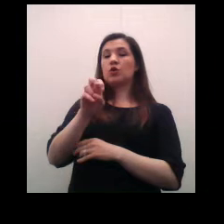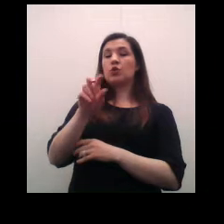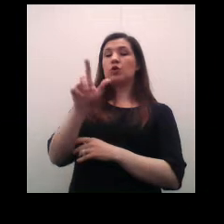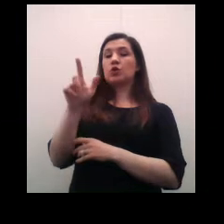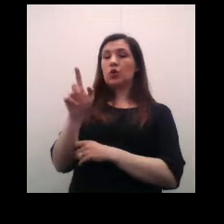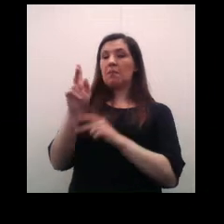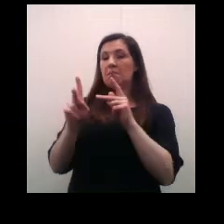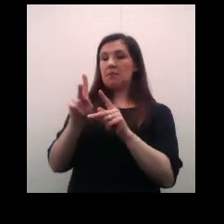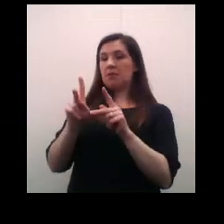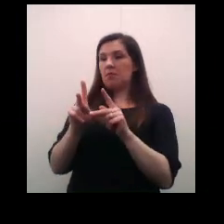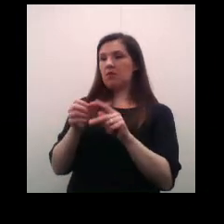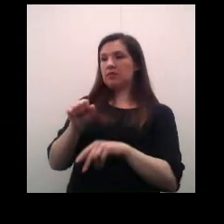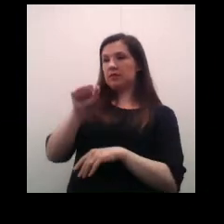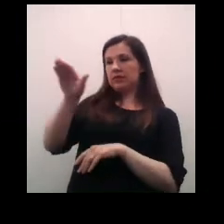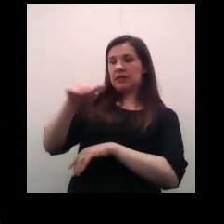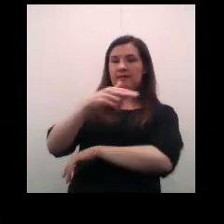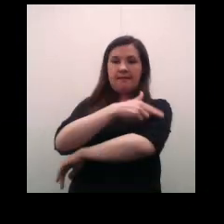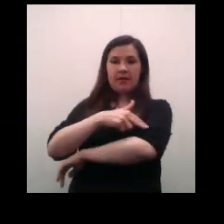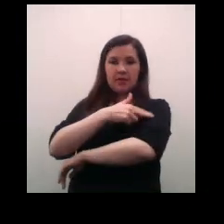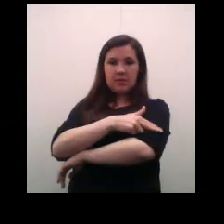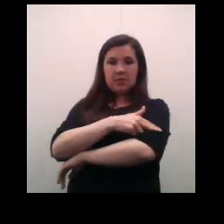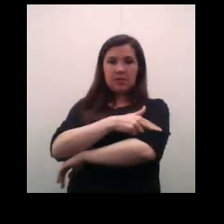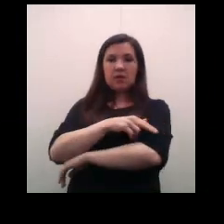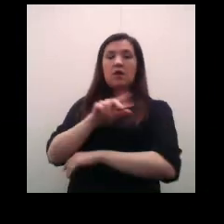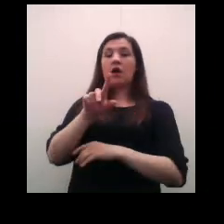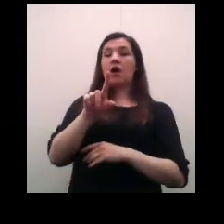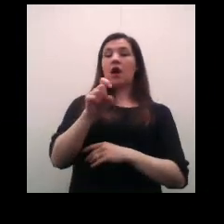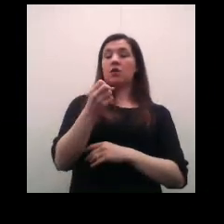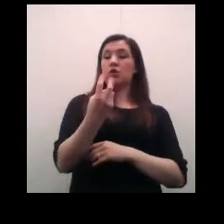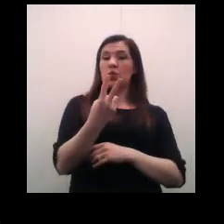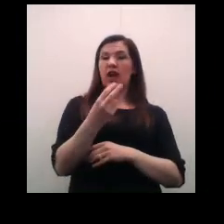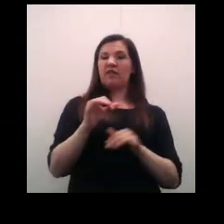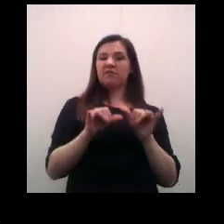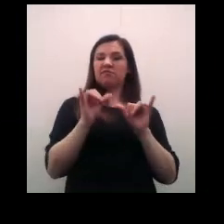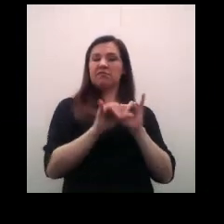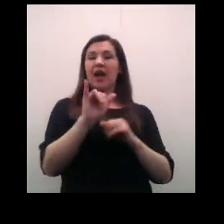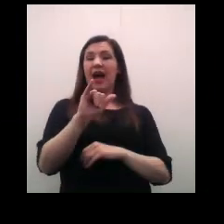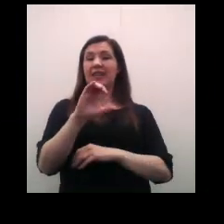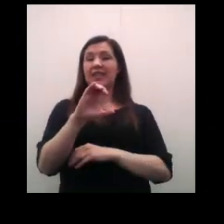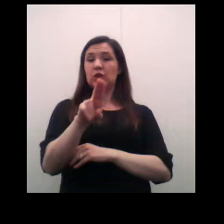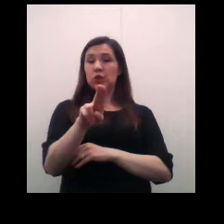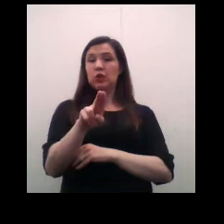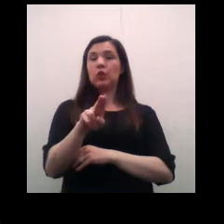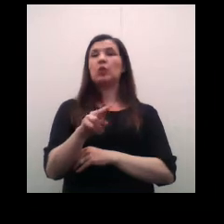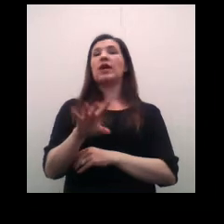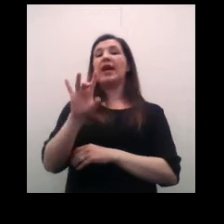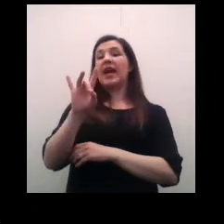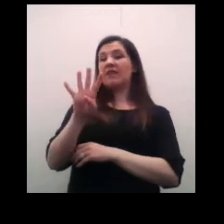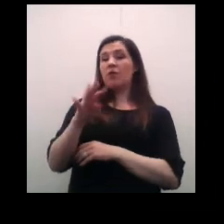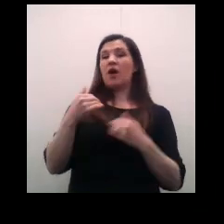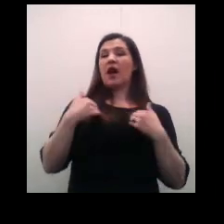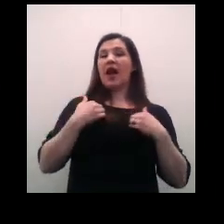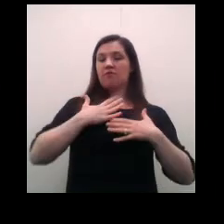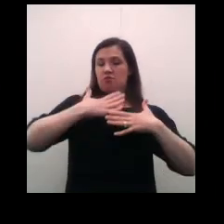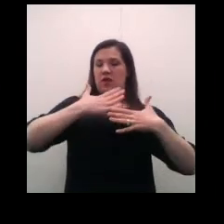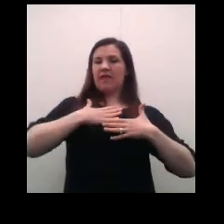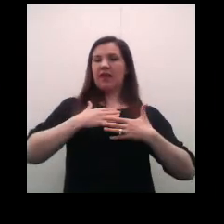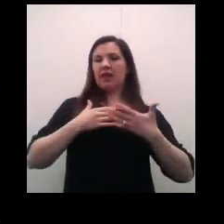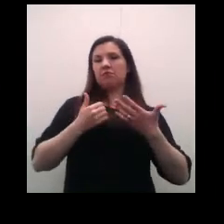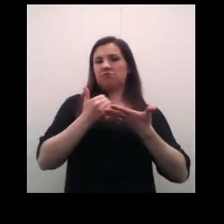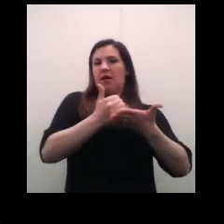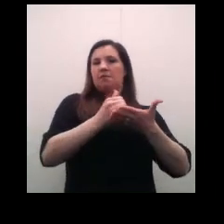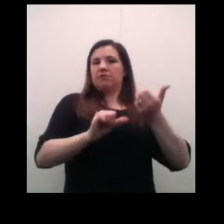that are hospitalized. Of those, 112 were in ICU, and 84 of those had an airway assist. If you go to the